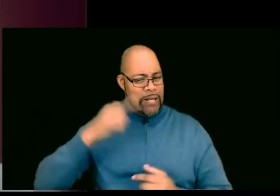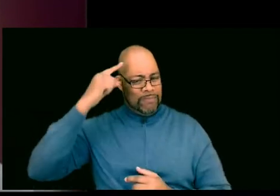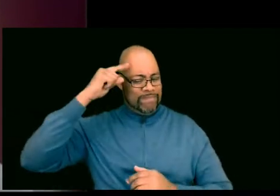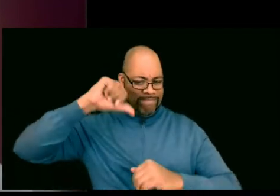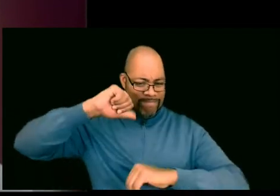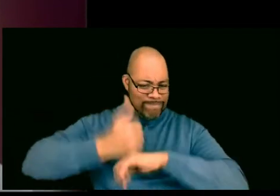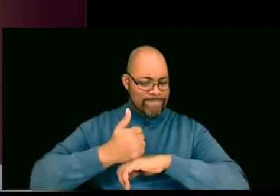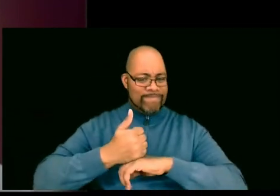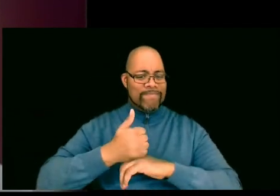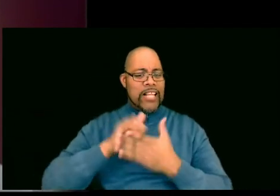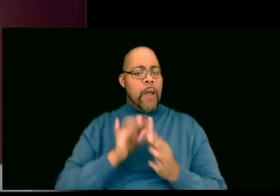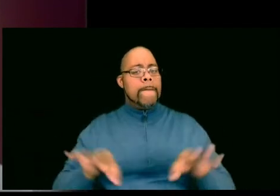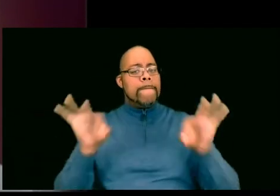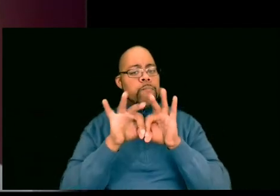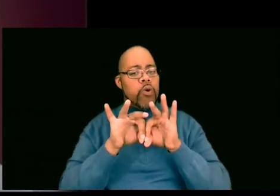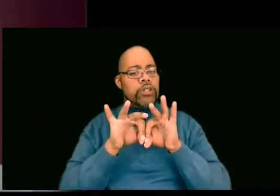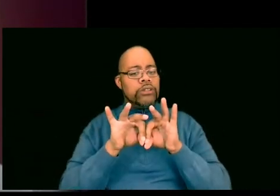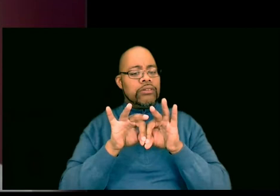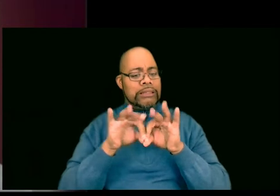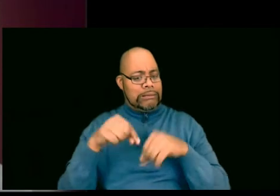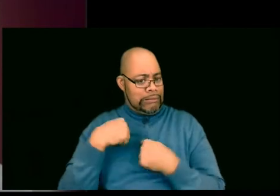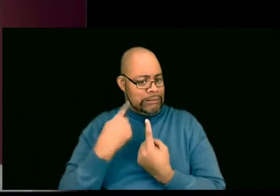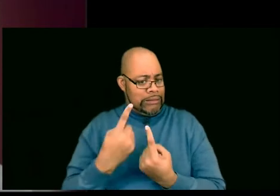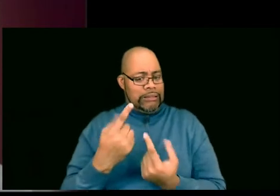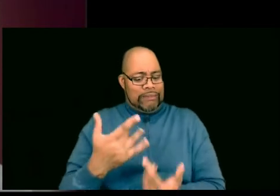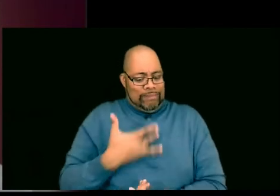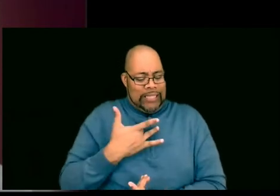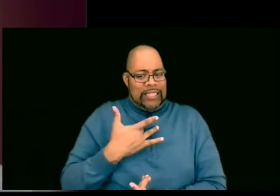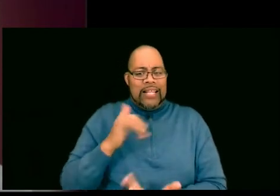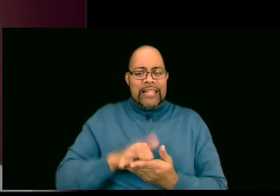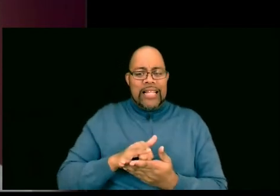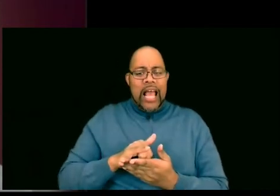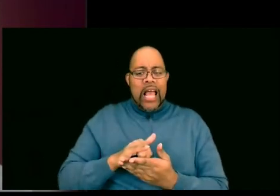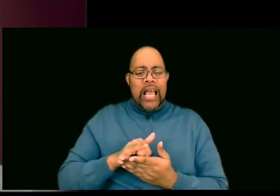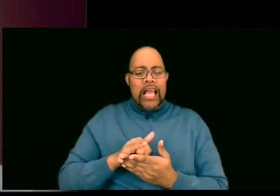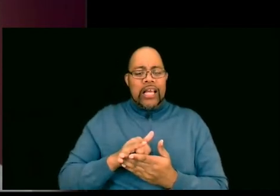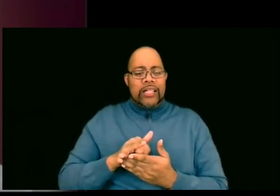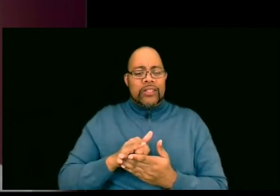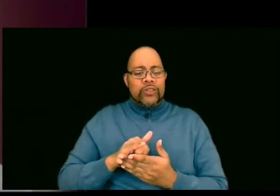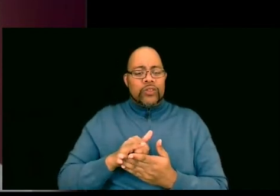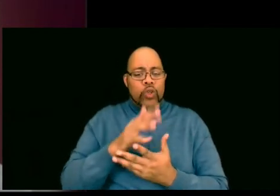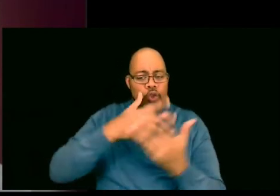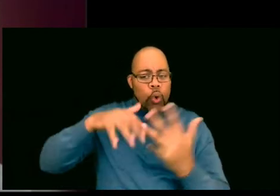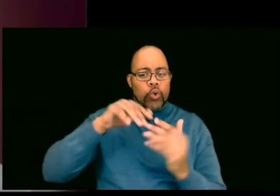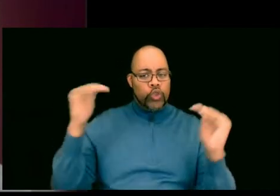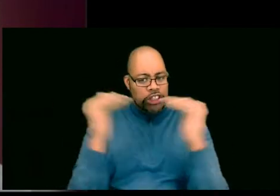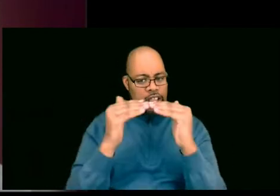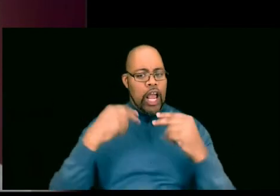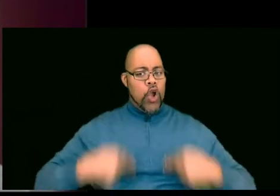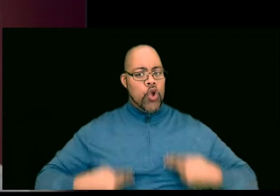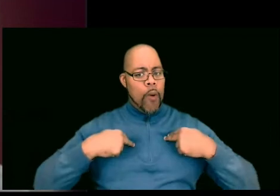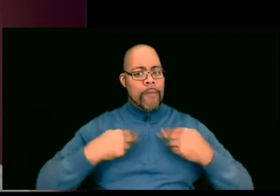me the importance and sense of social justice and human rights.